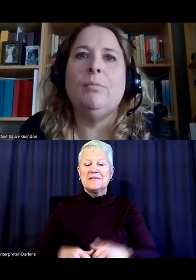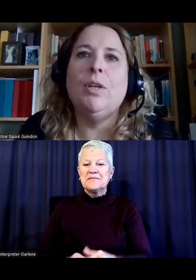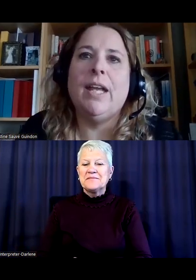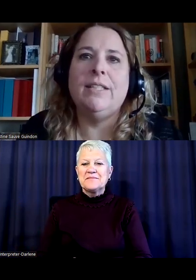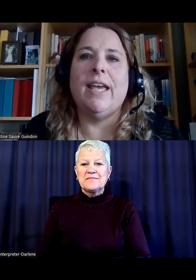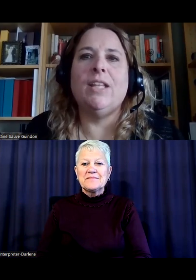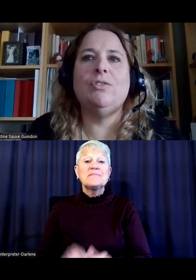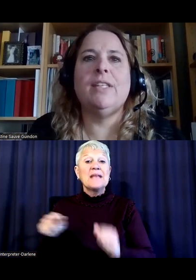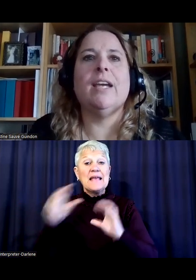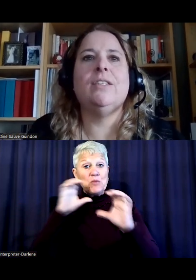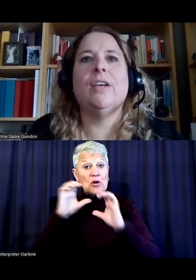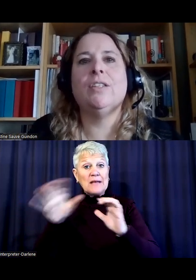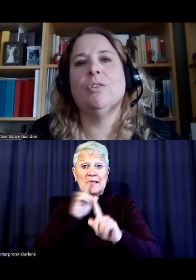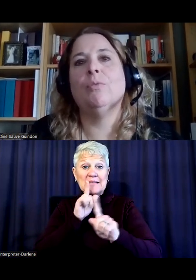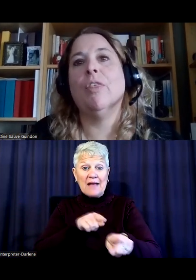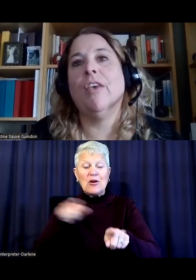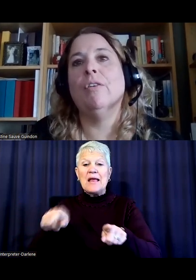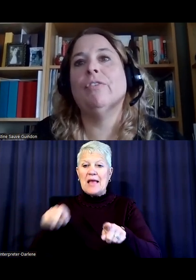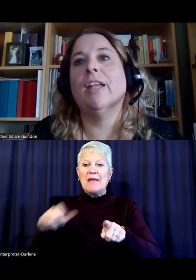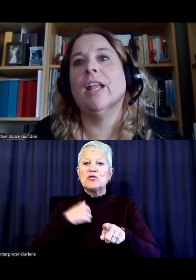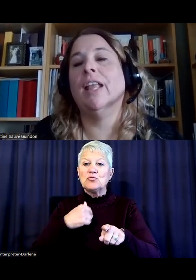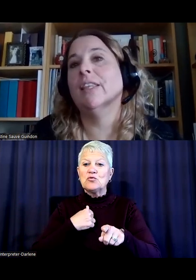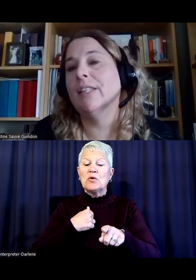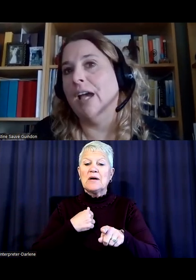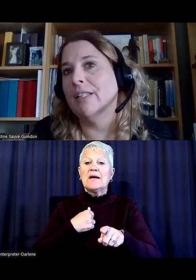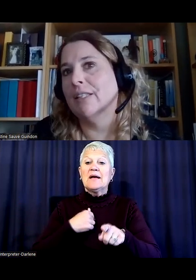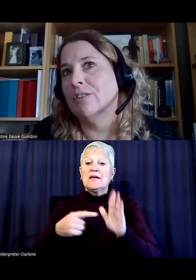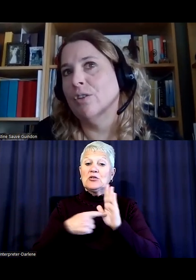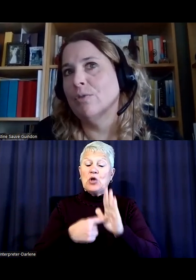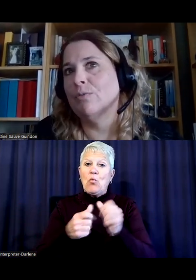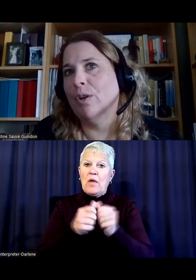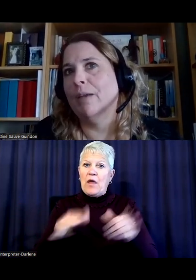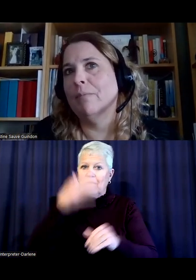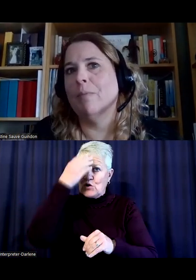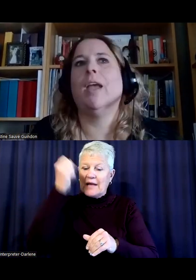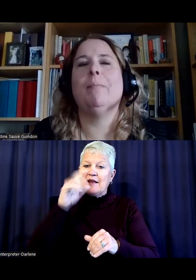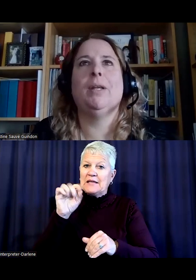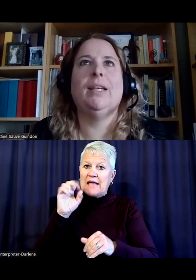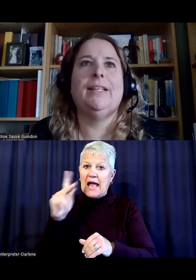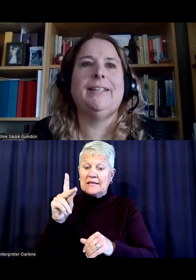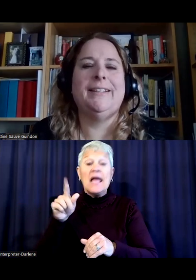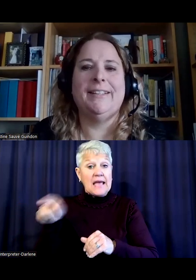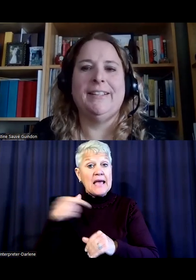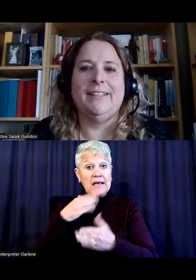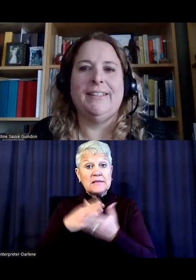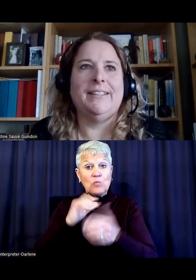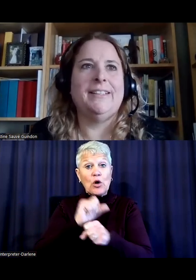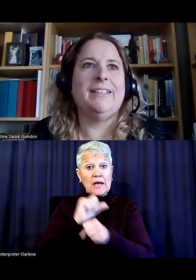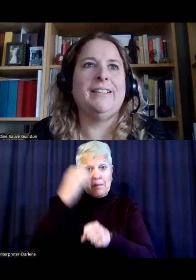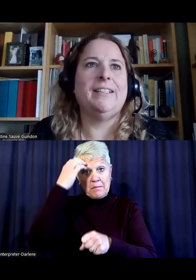To communicate his answers, he had to execute without forgetting the task. So there was working memory happening.